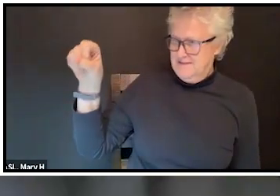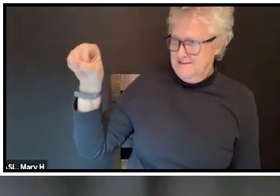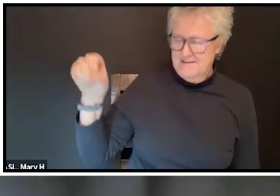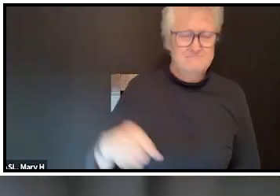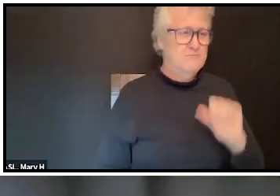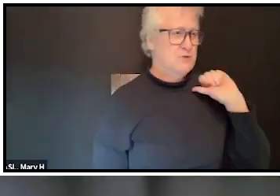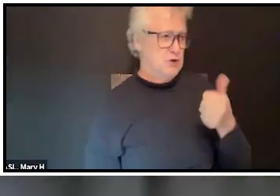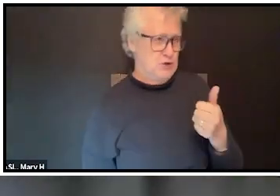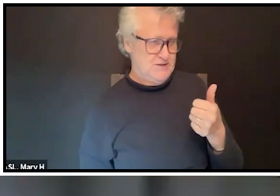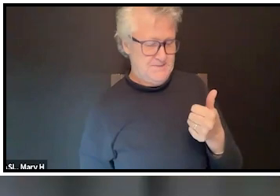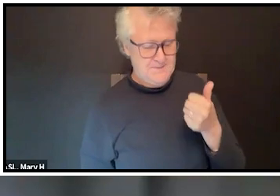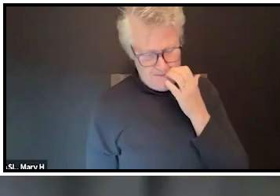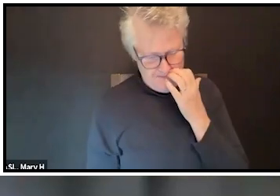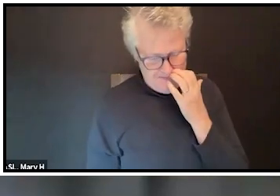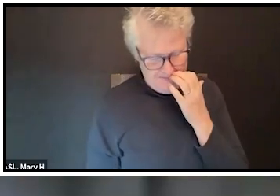Good.